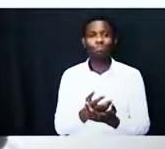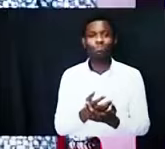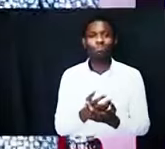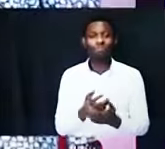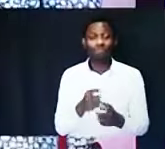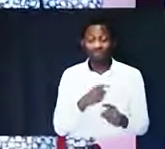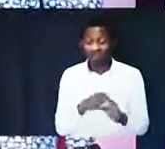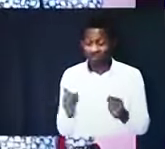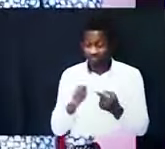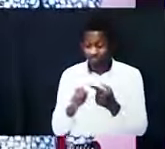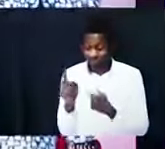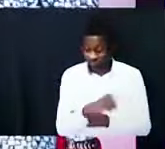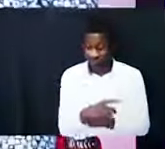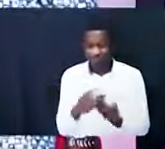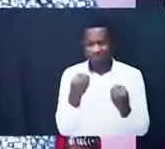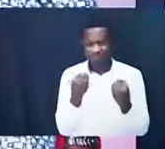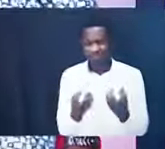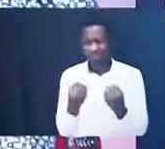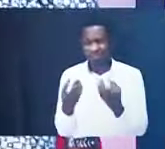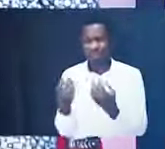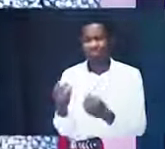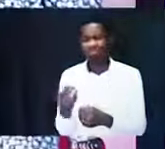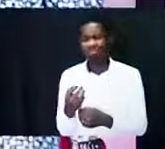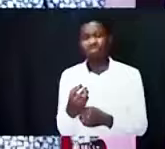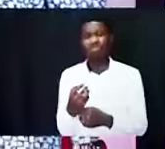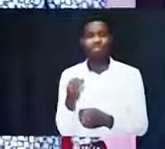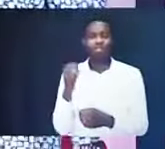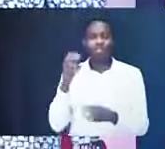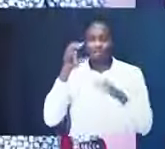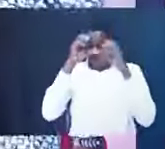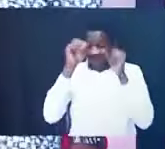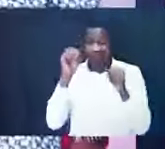and pastors, even today I heard one, they said, we are going to